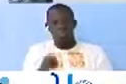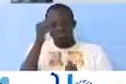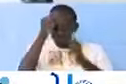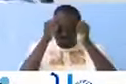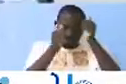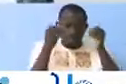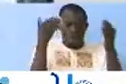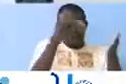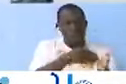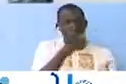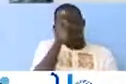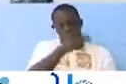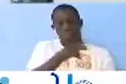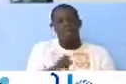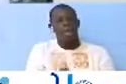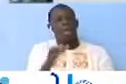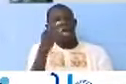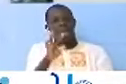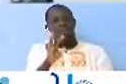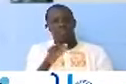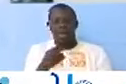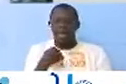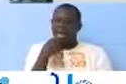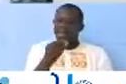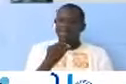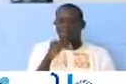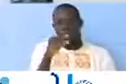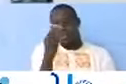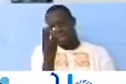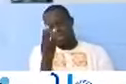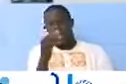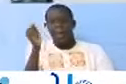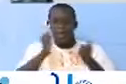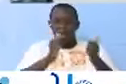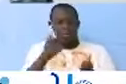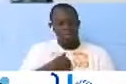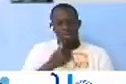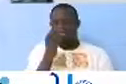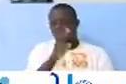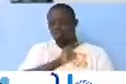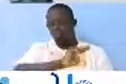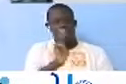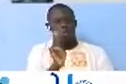could take and if they demand for 3 bucks, I'll tell them no.